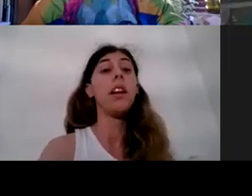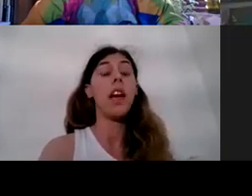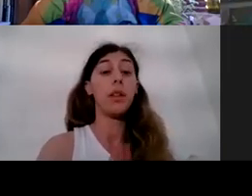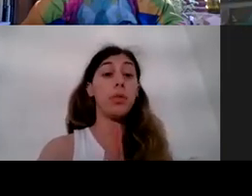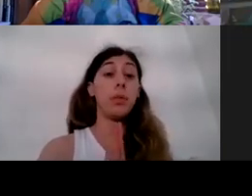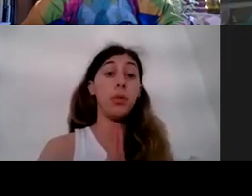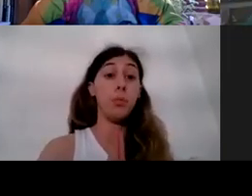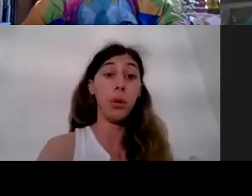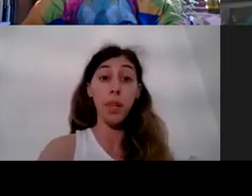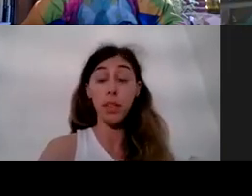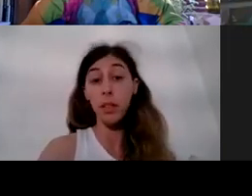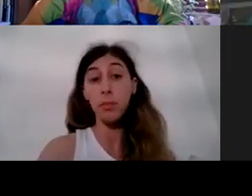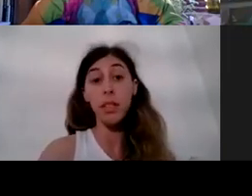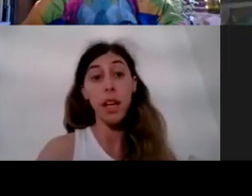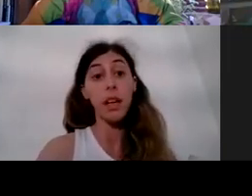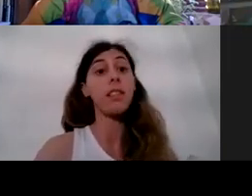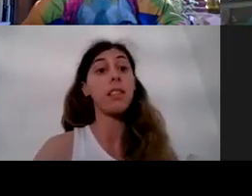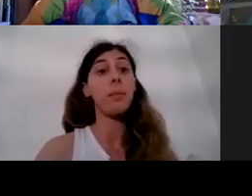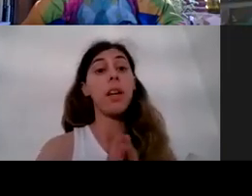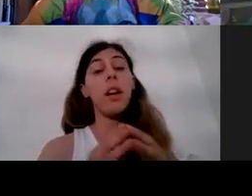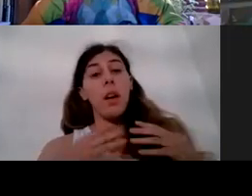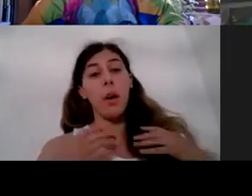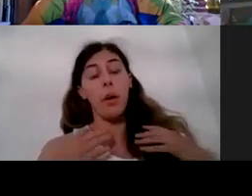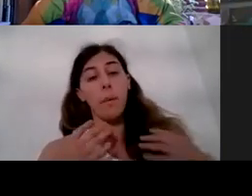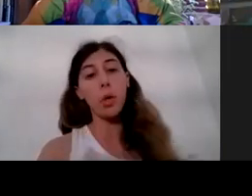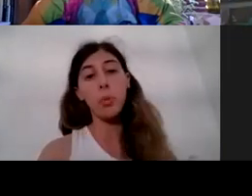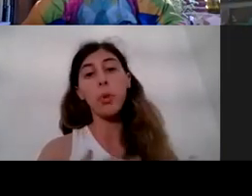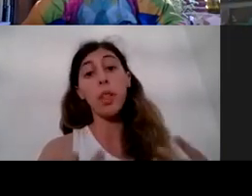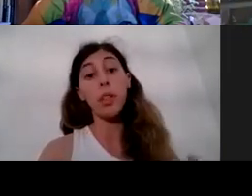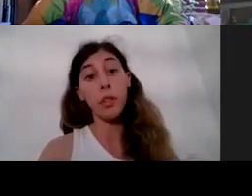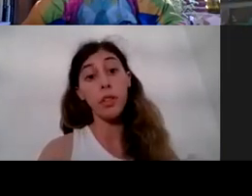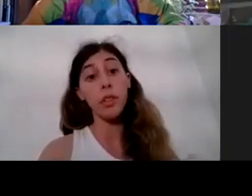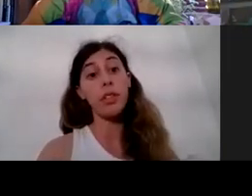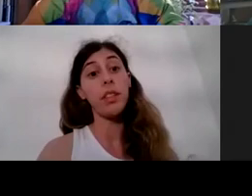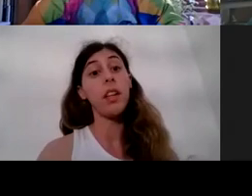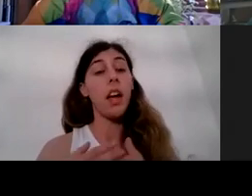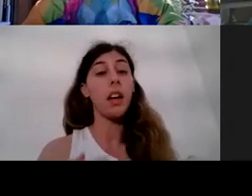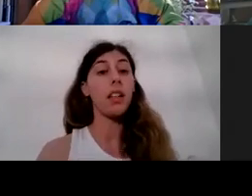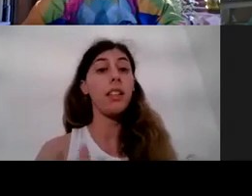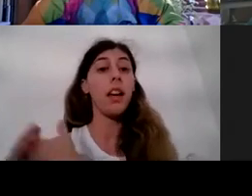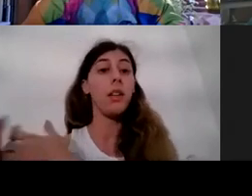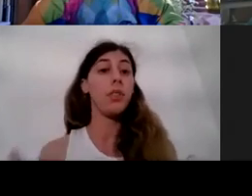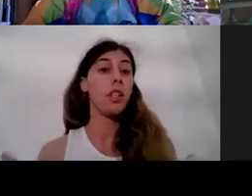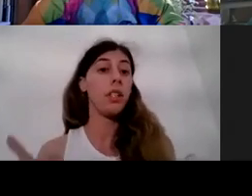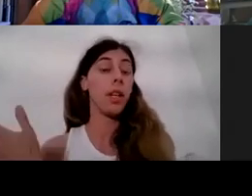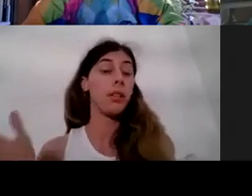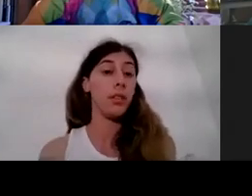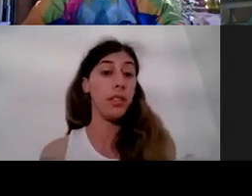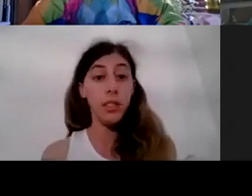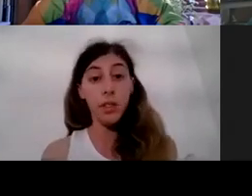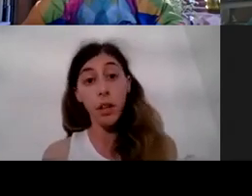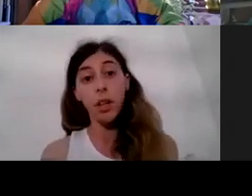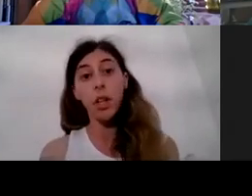much for your questions. You can go online and have a look at our Transat